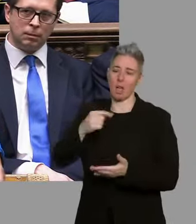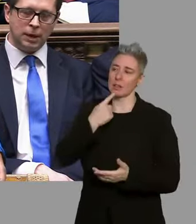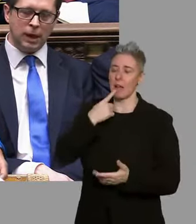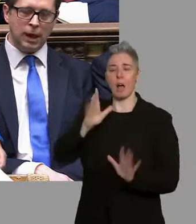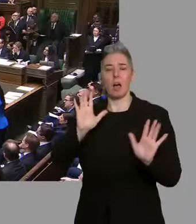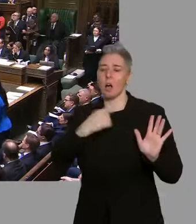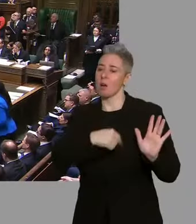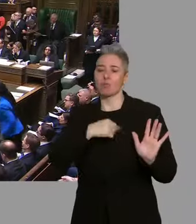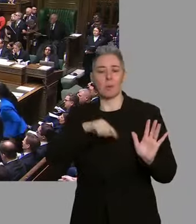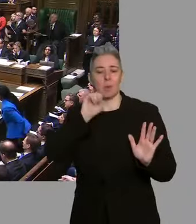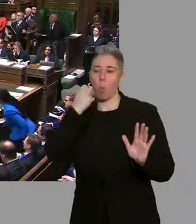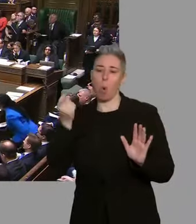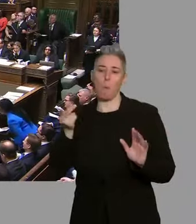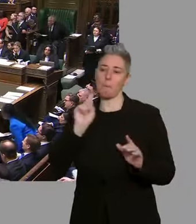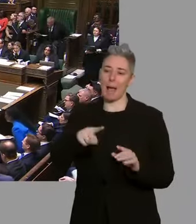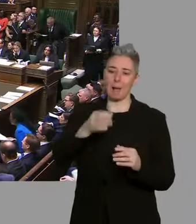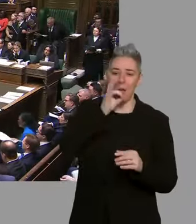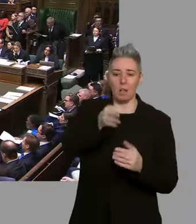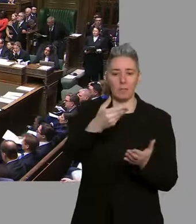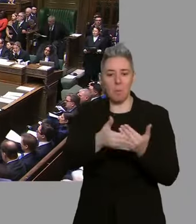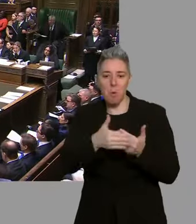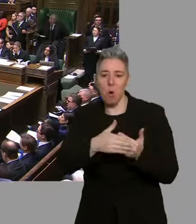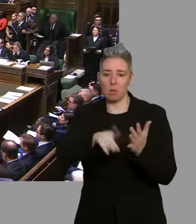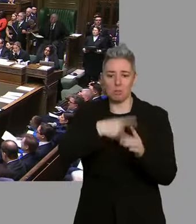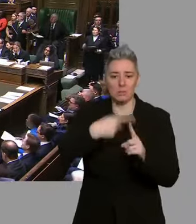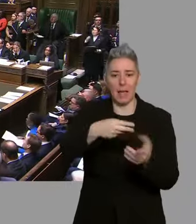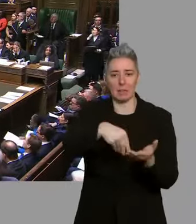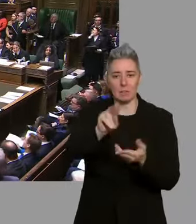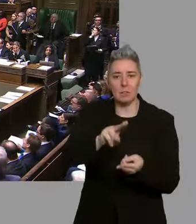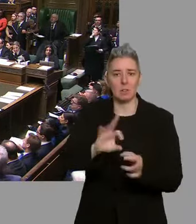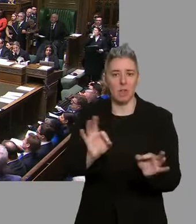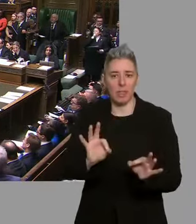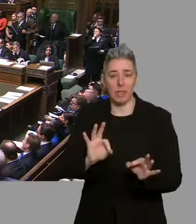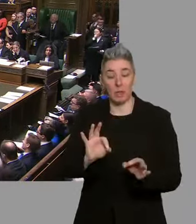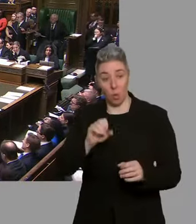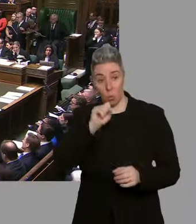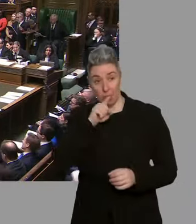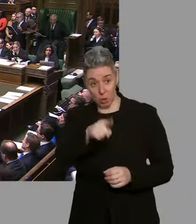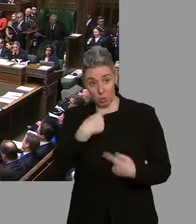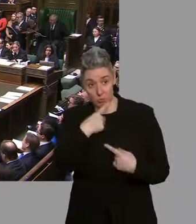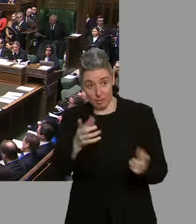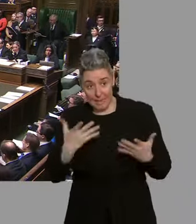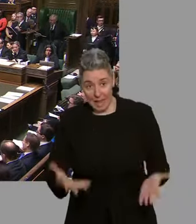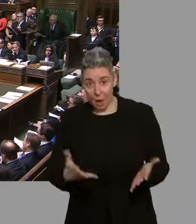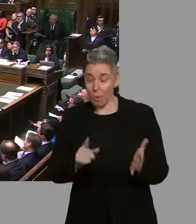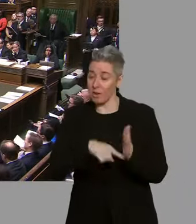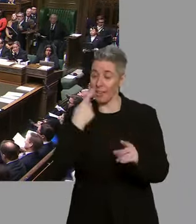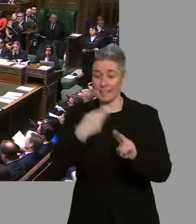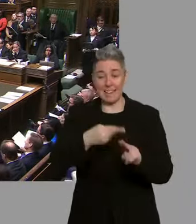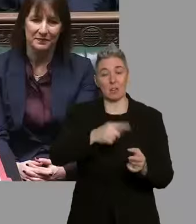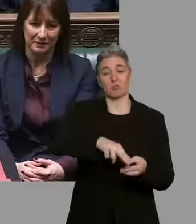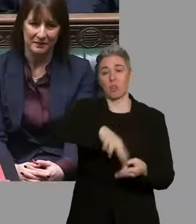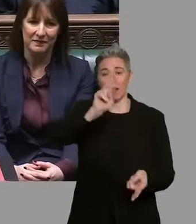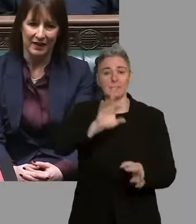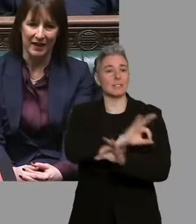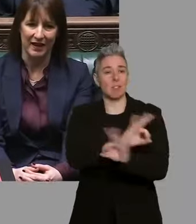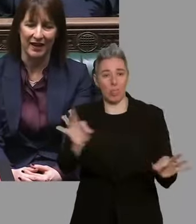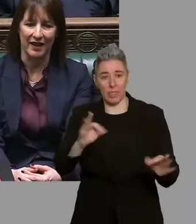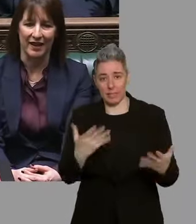rises this year? Prime Minister. Mr. Speaker, we took the right and difficult decisions at the